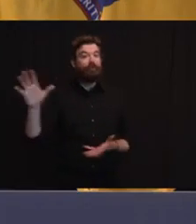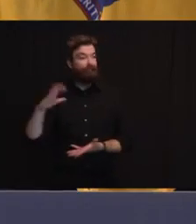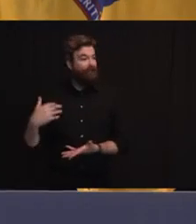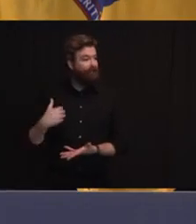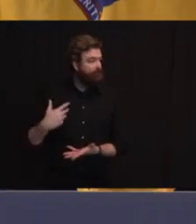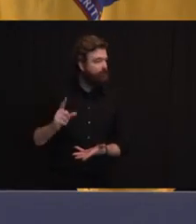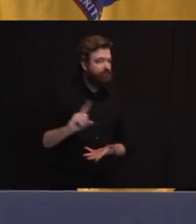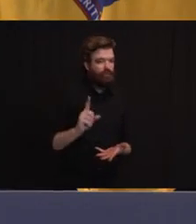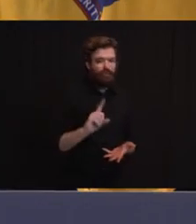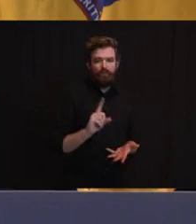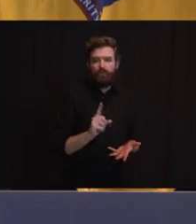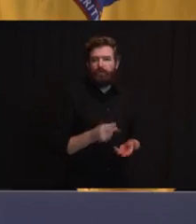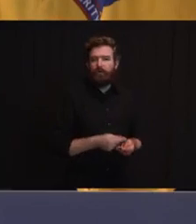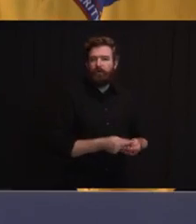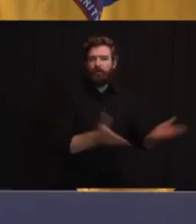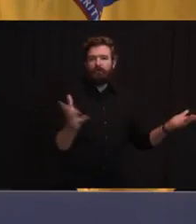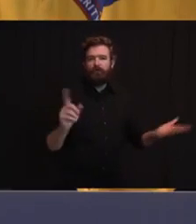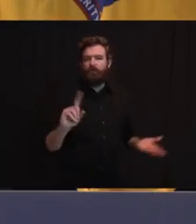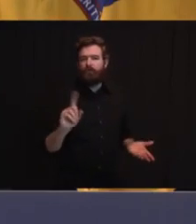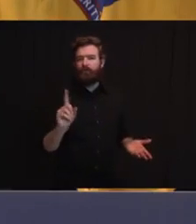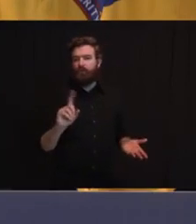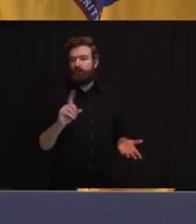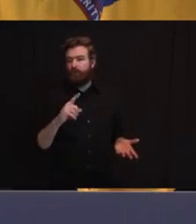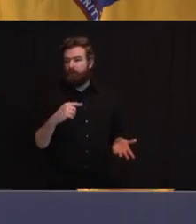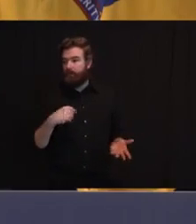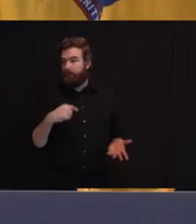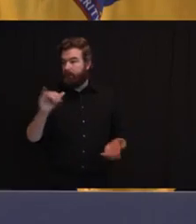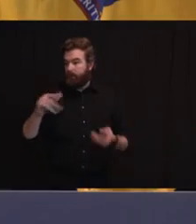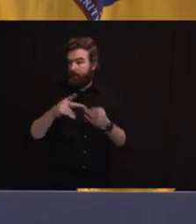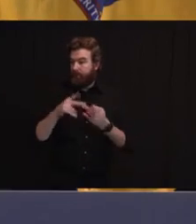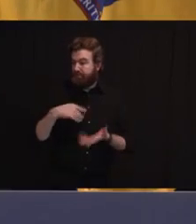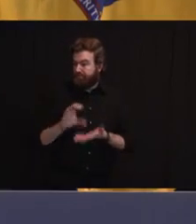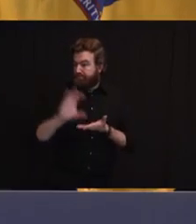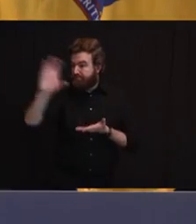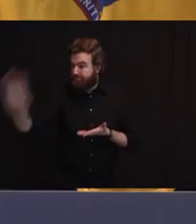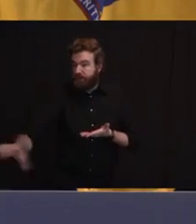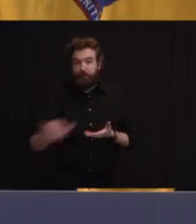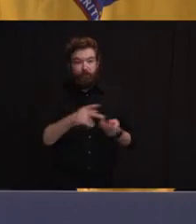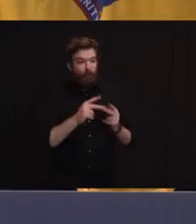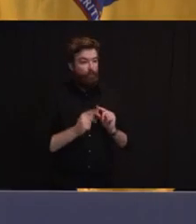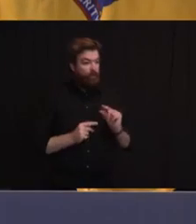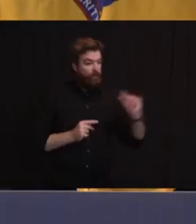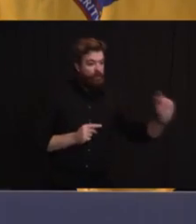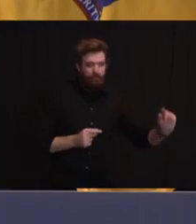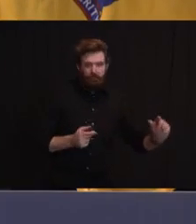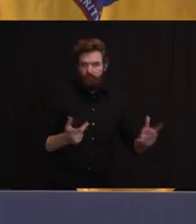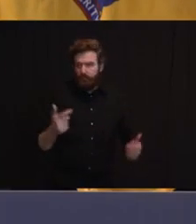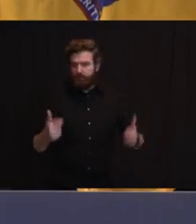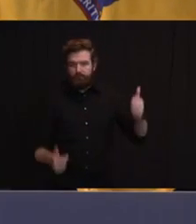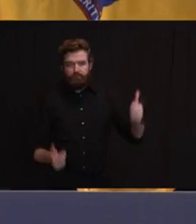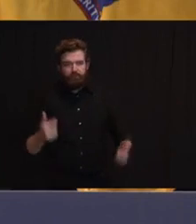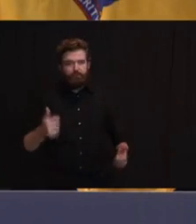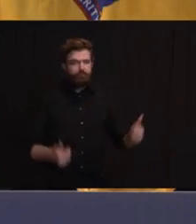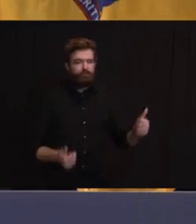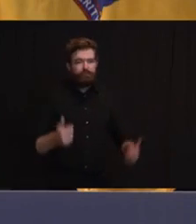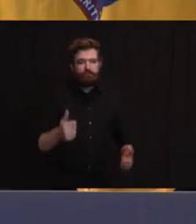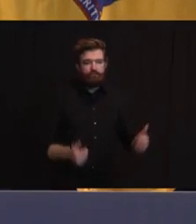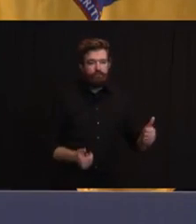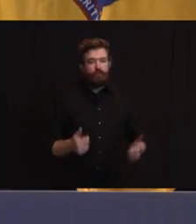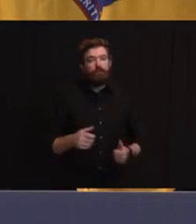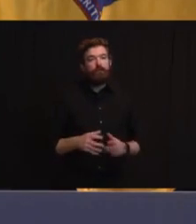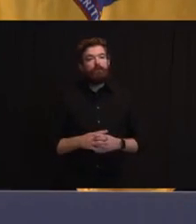while they're still live and effective into people's arms. But you can do the math, Mike, in one respect. We want to